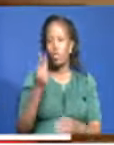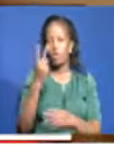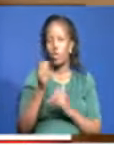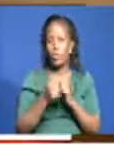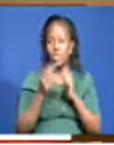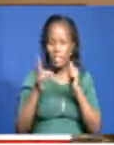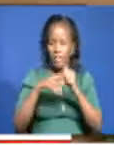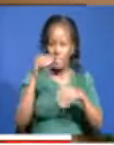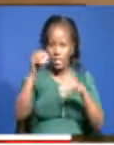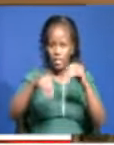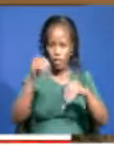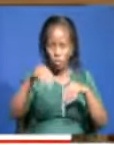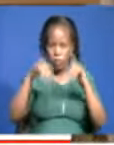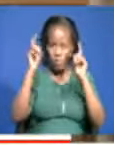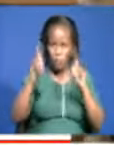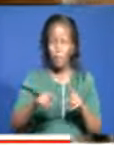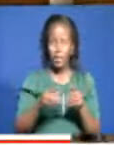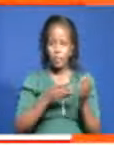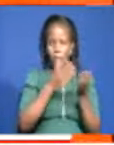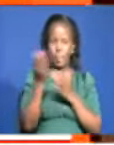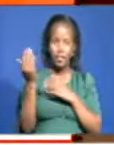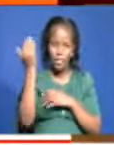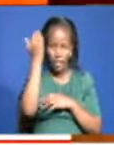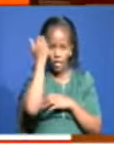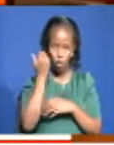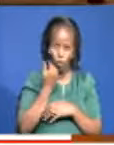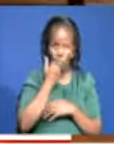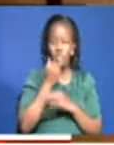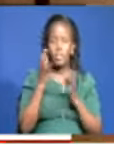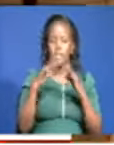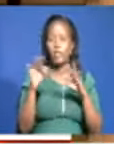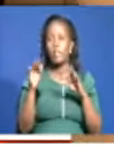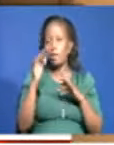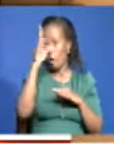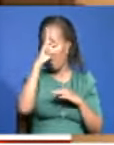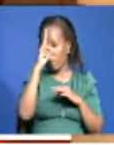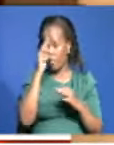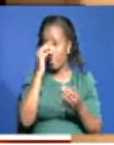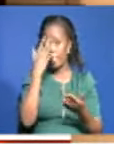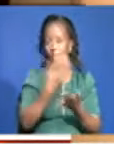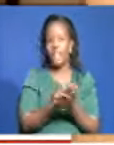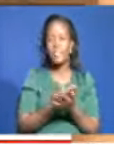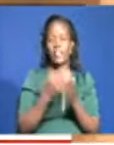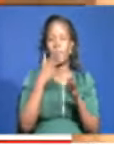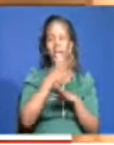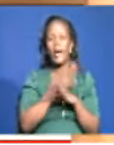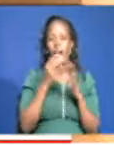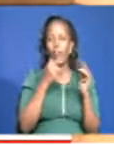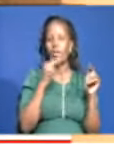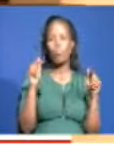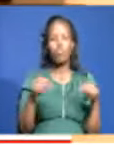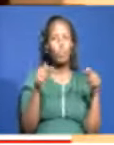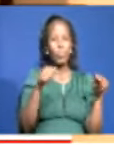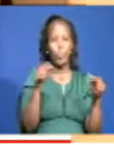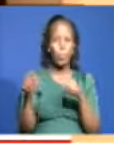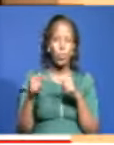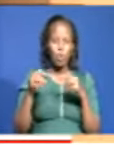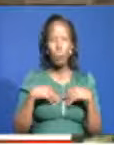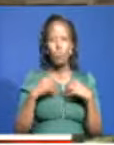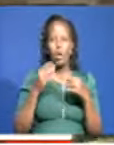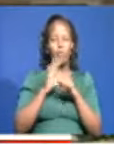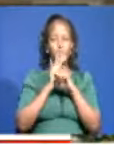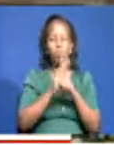be charged with murder, as the police officers arrested over kills that erupted in the area will be charged for torture and